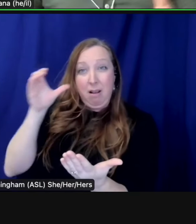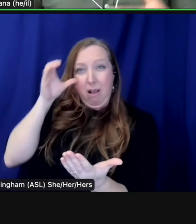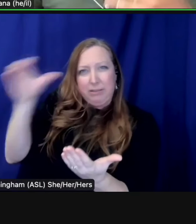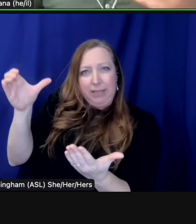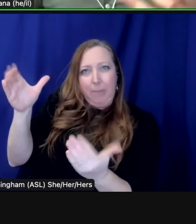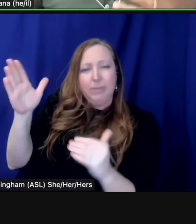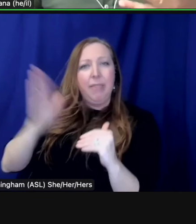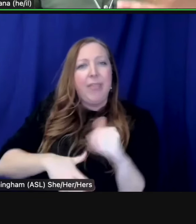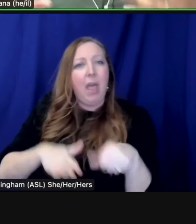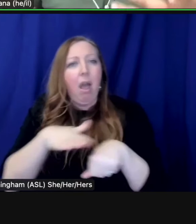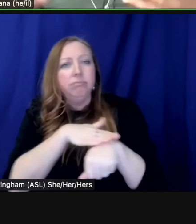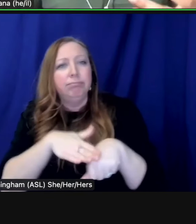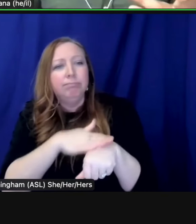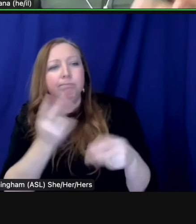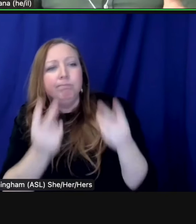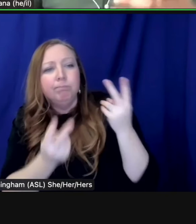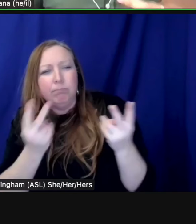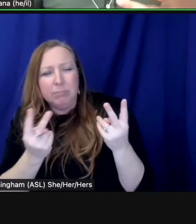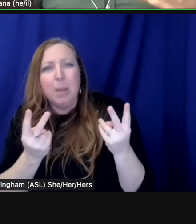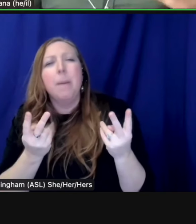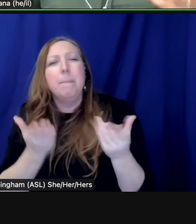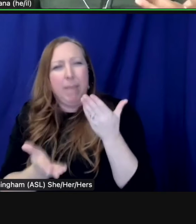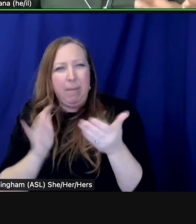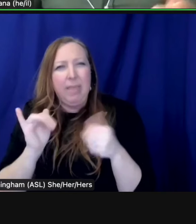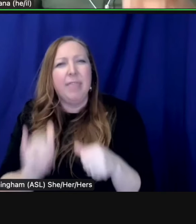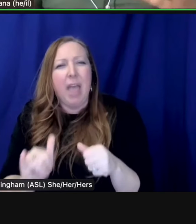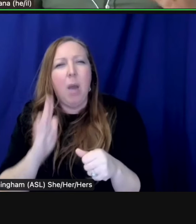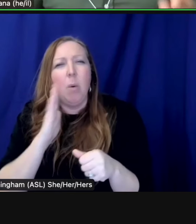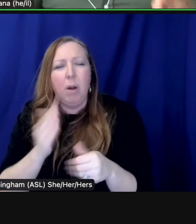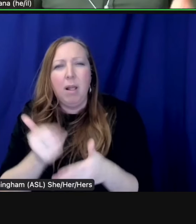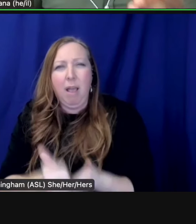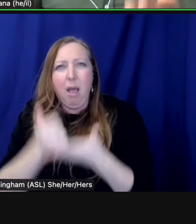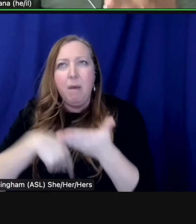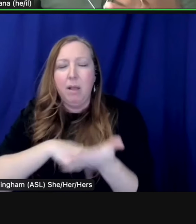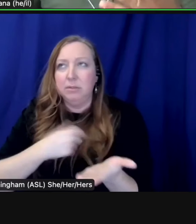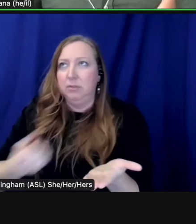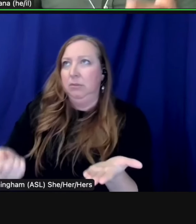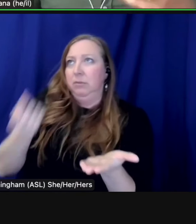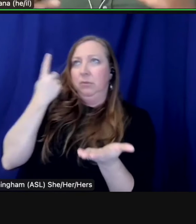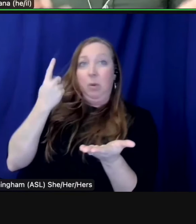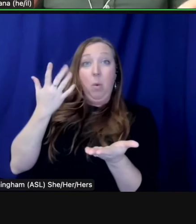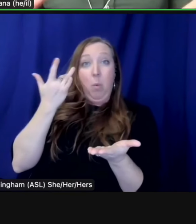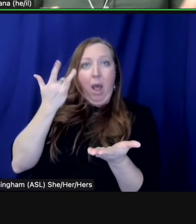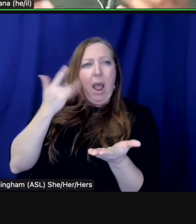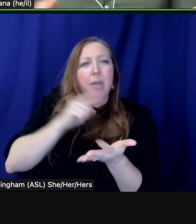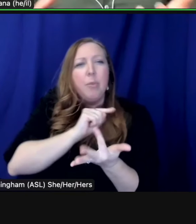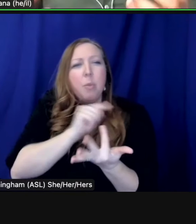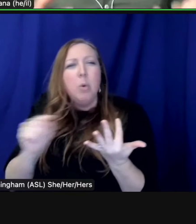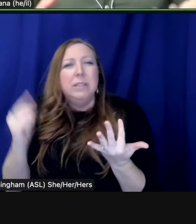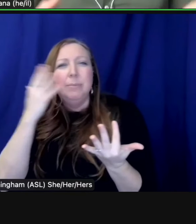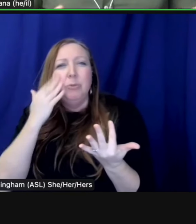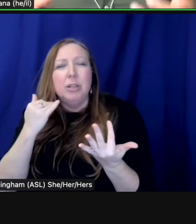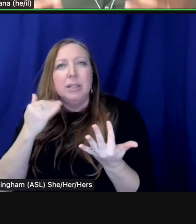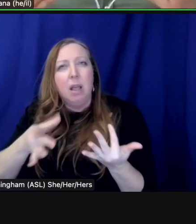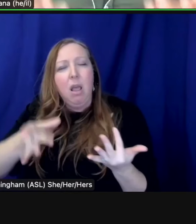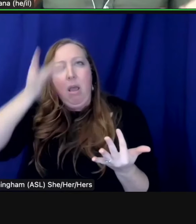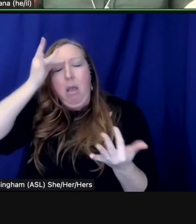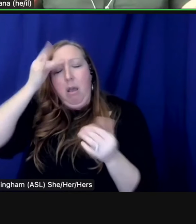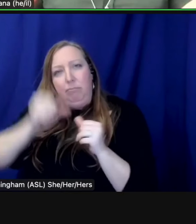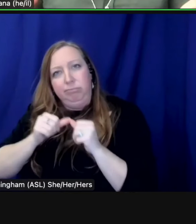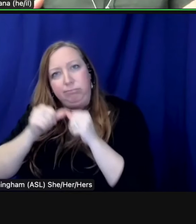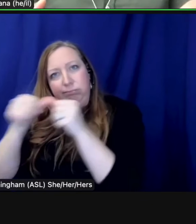might kind of tell us, or might be a feature as to why these experiences last. We know from the study of human memory that